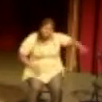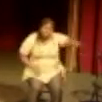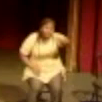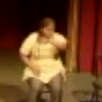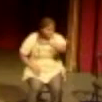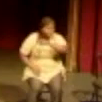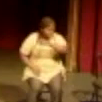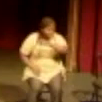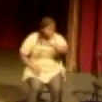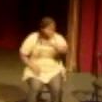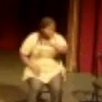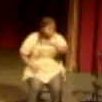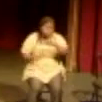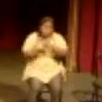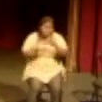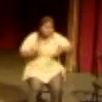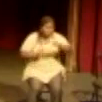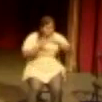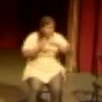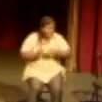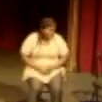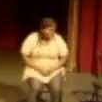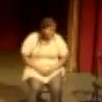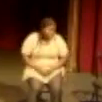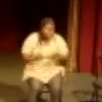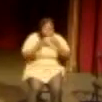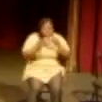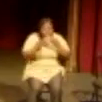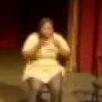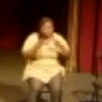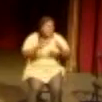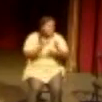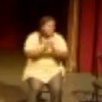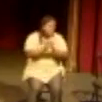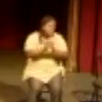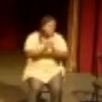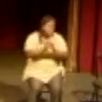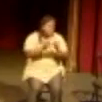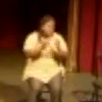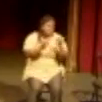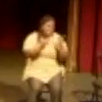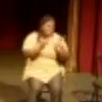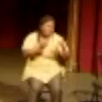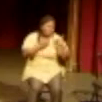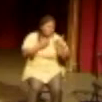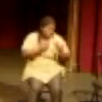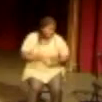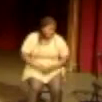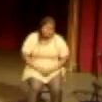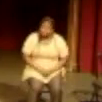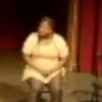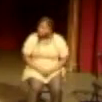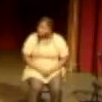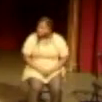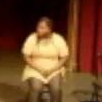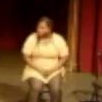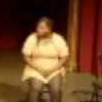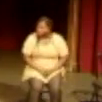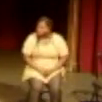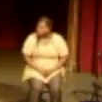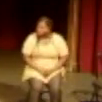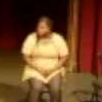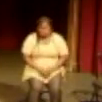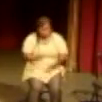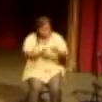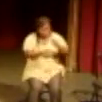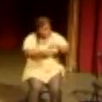in a positive light. So thank you for that responsibility. If you're joining us here for the first time, first